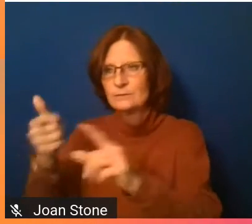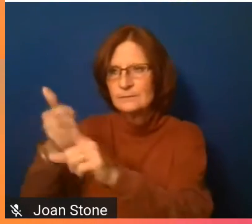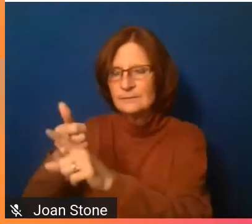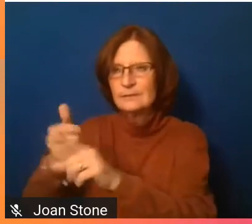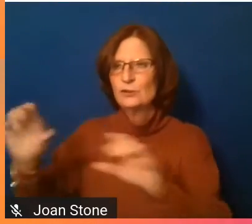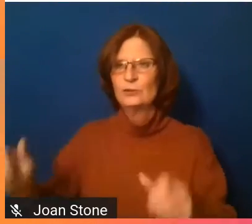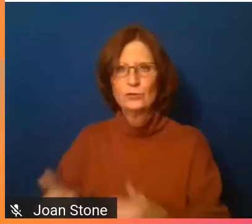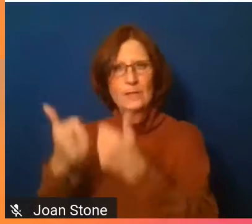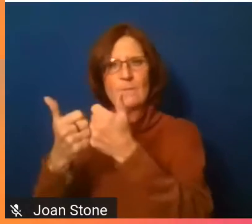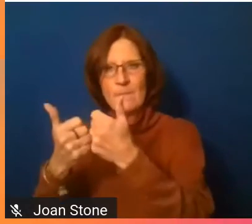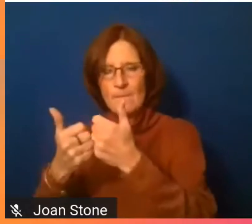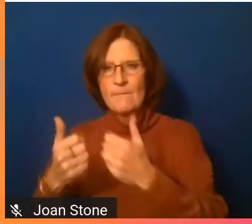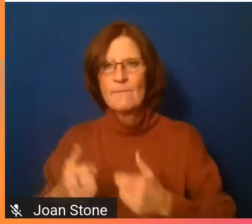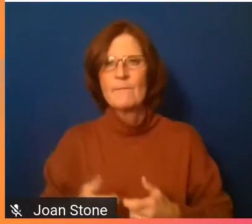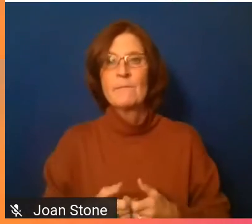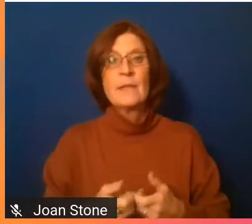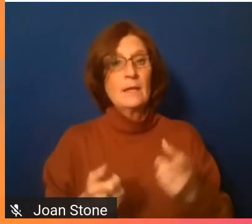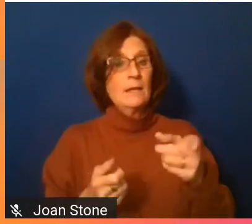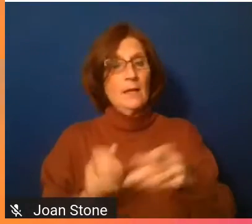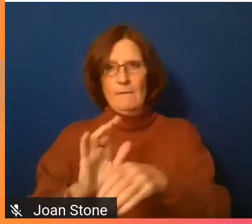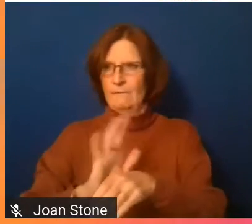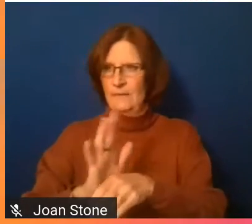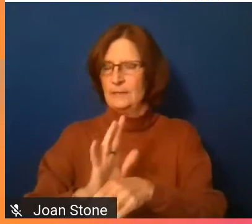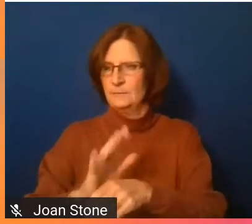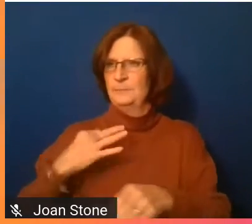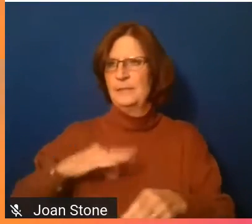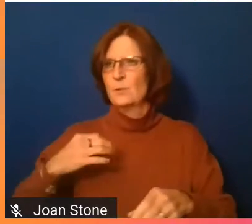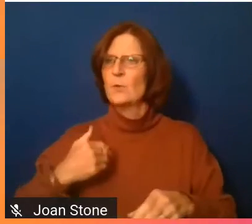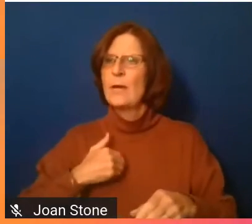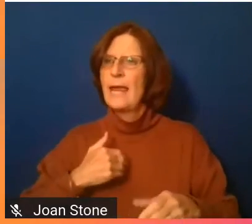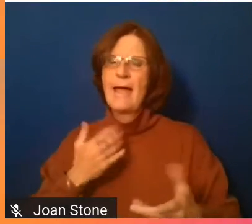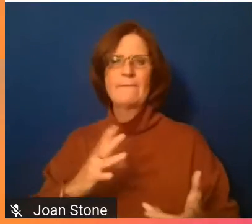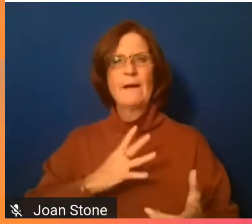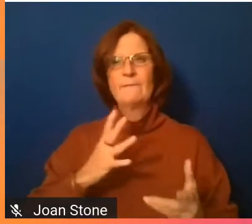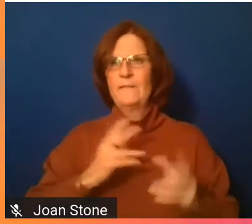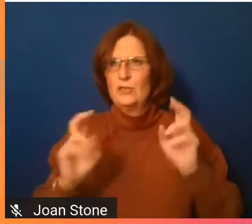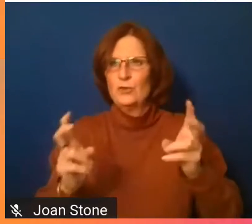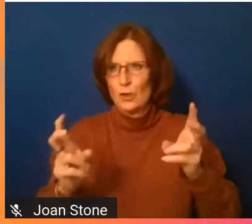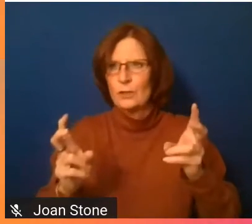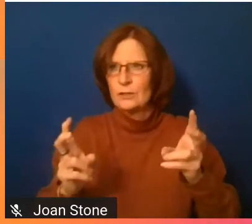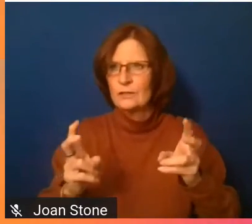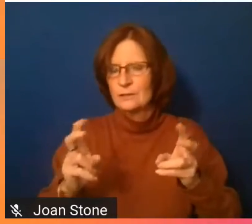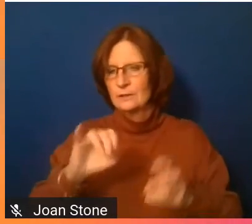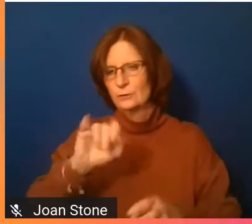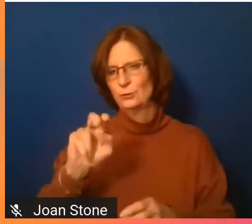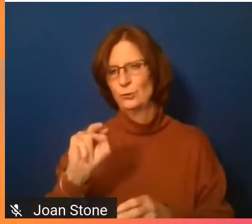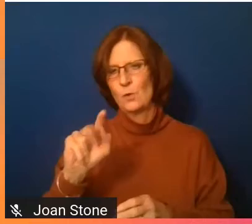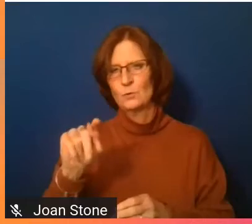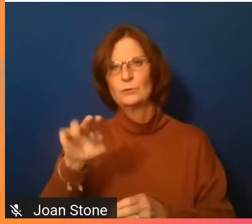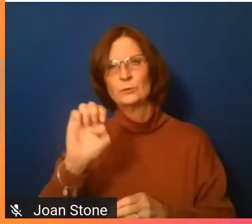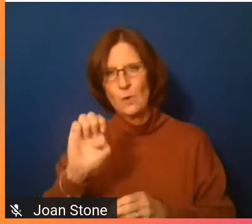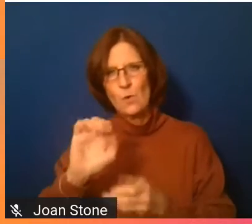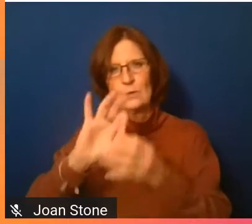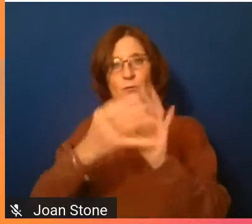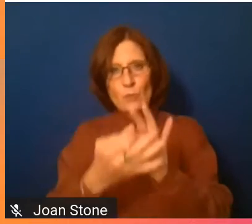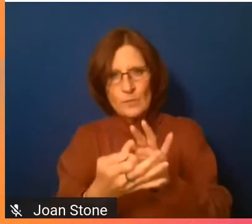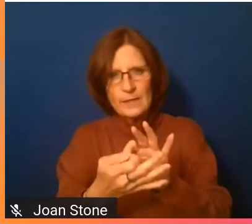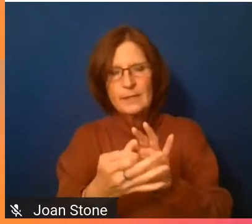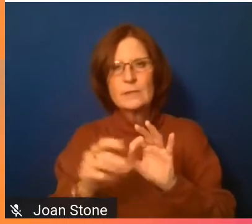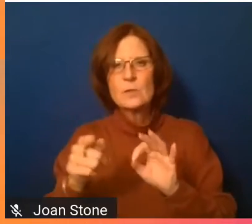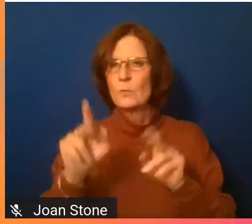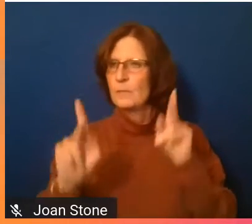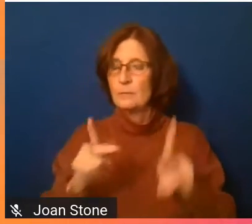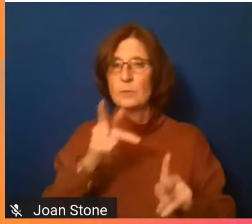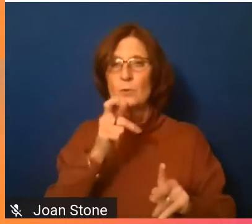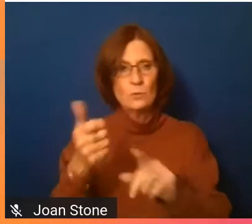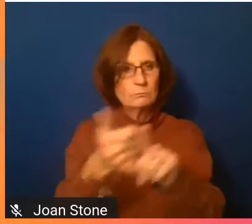we have Film Pittsburgh's official interpreter here, Joan Stone, interpreting this so folks that are